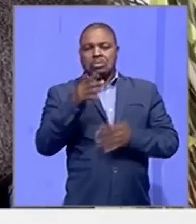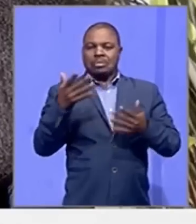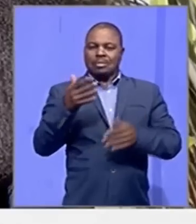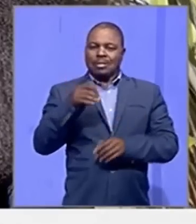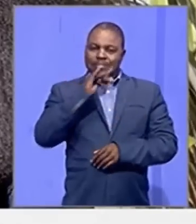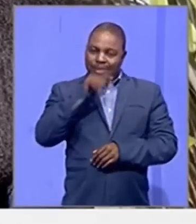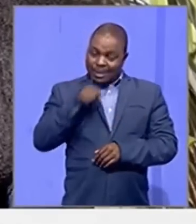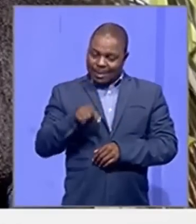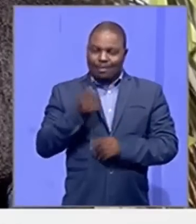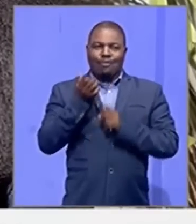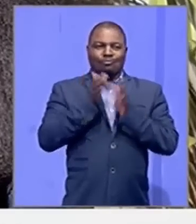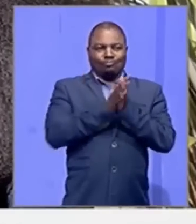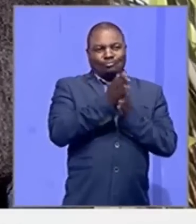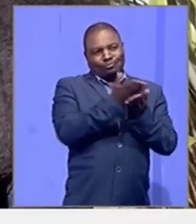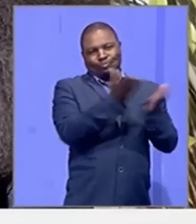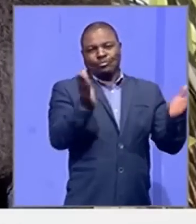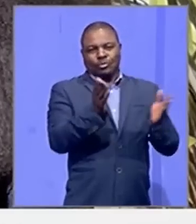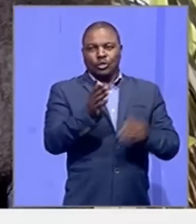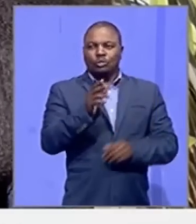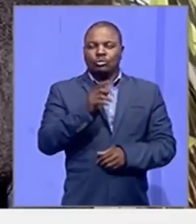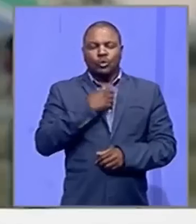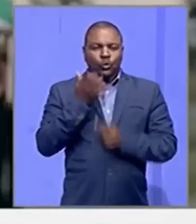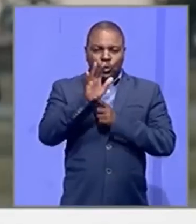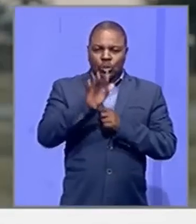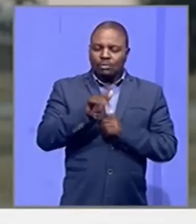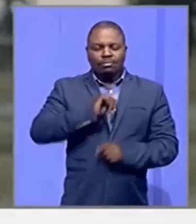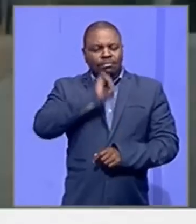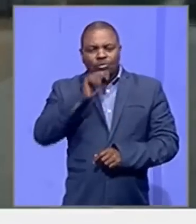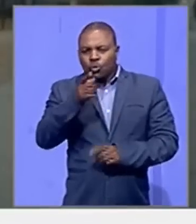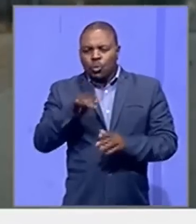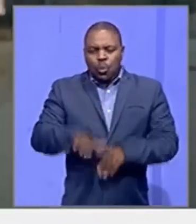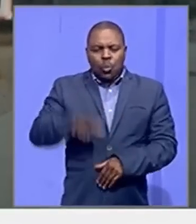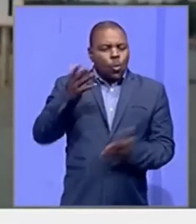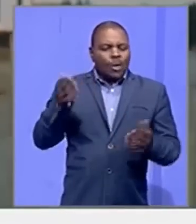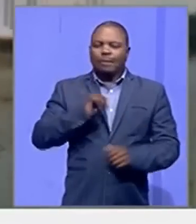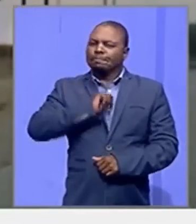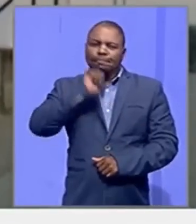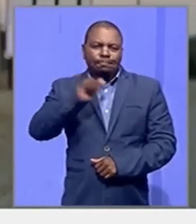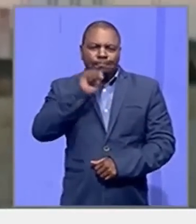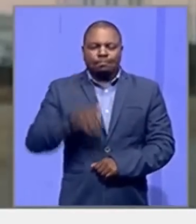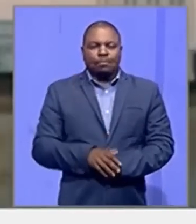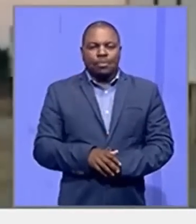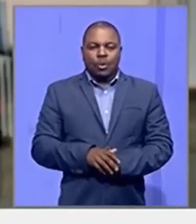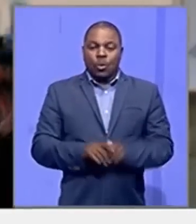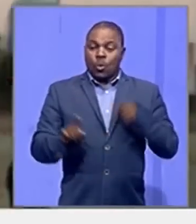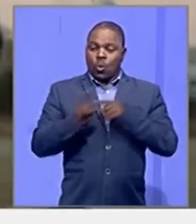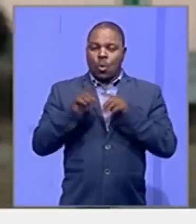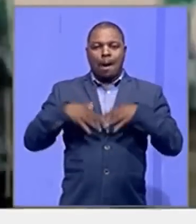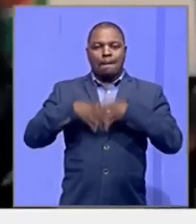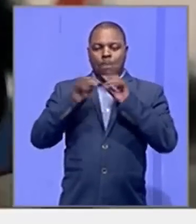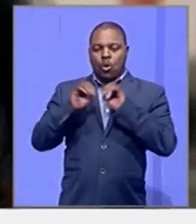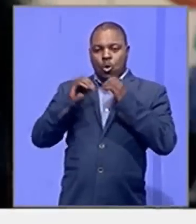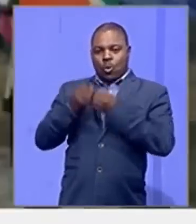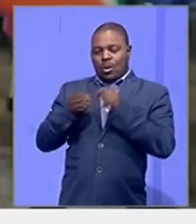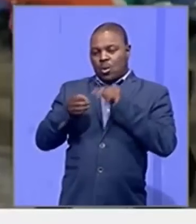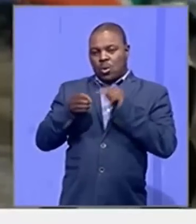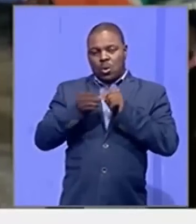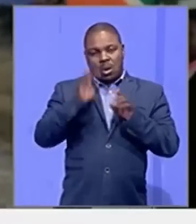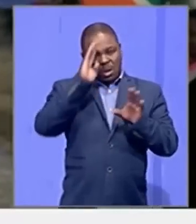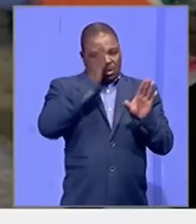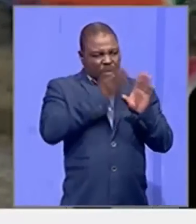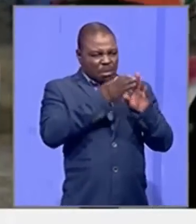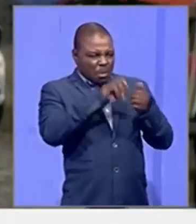motivation to them to say it really doesn't matter where you're coming from. Washung o botse mokgatlo go thuša bao ba phelago ka bolwetse ba